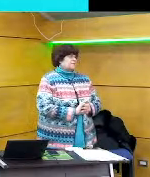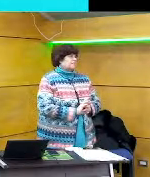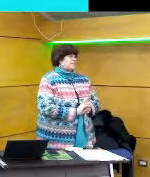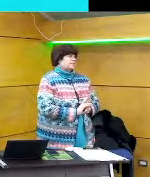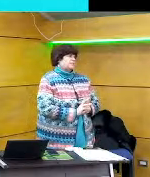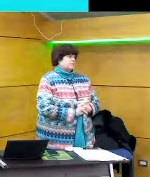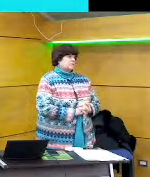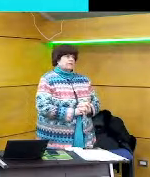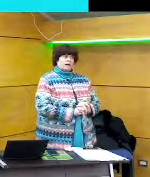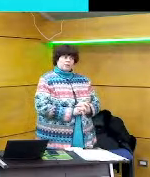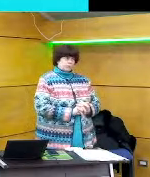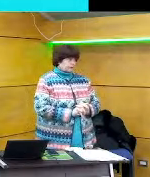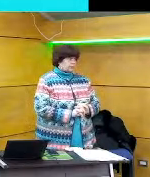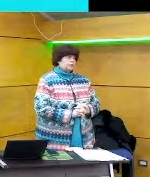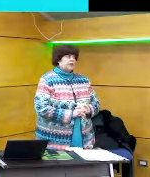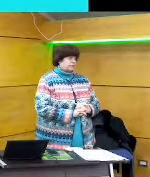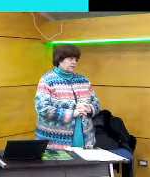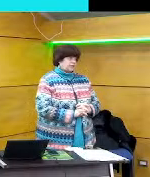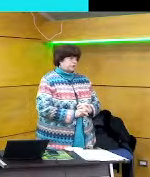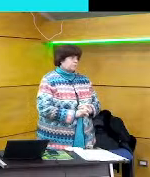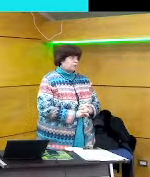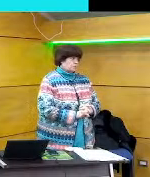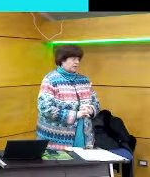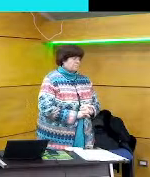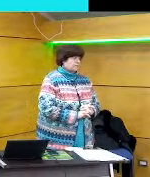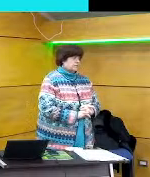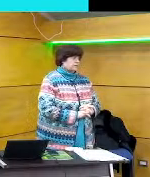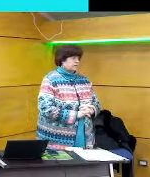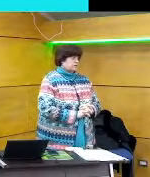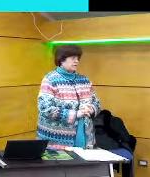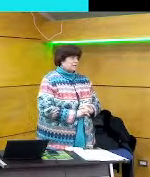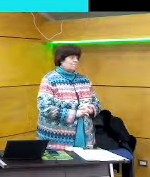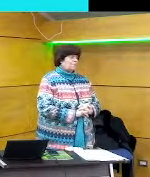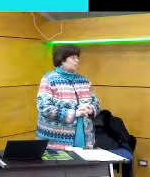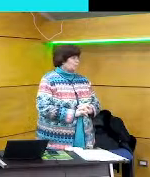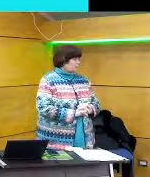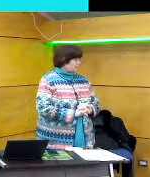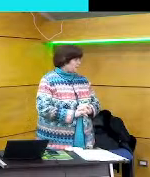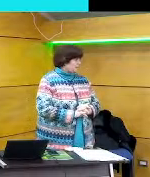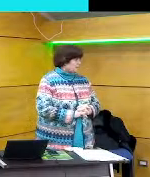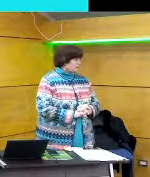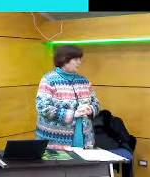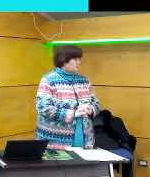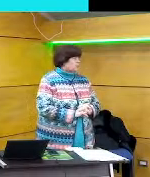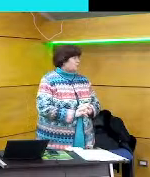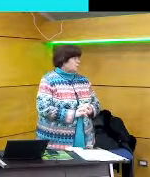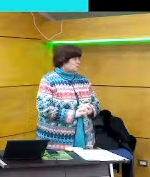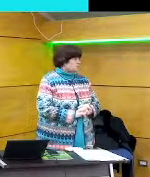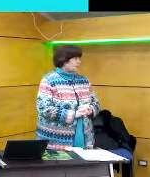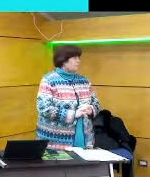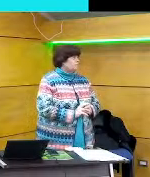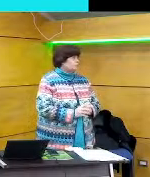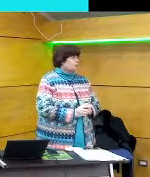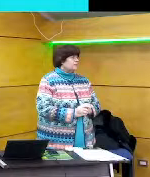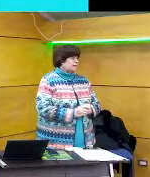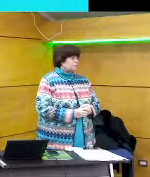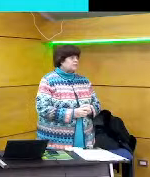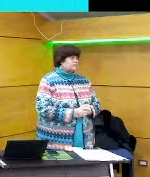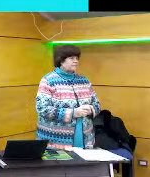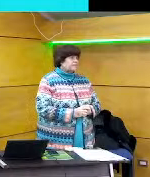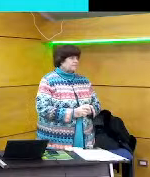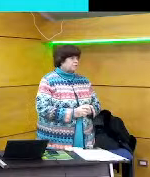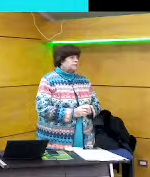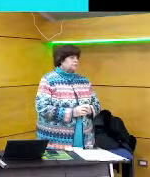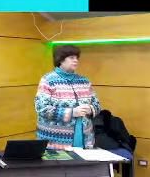in the United States, there's a lot of really good education programs. But really, for the most part, foreign